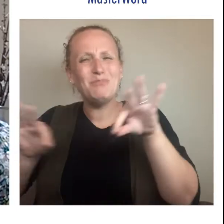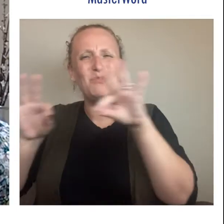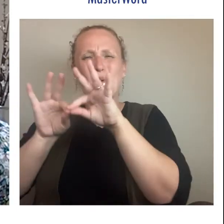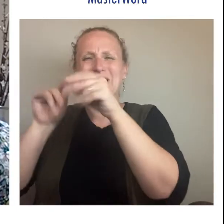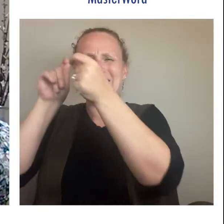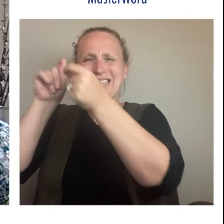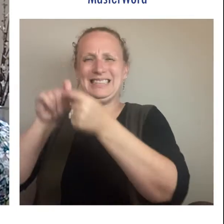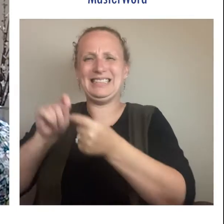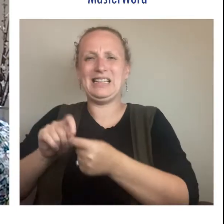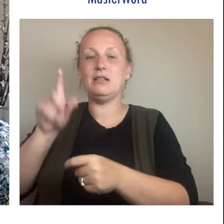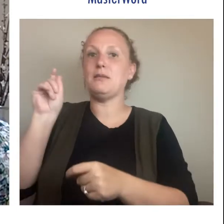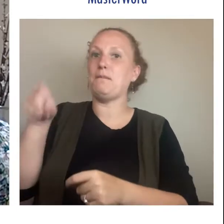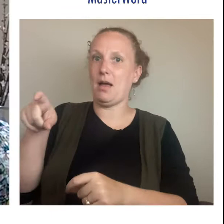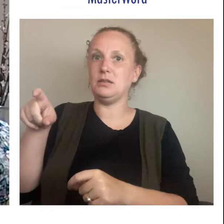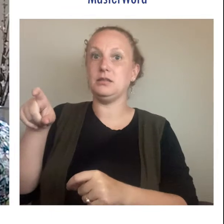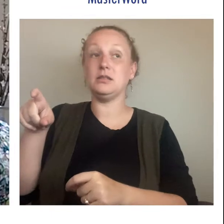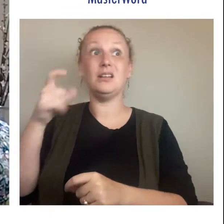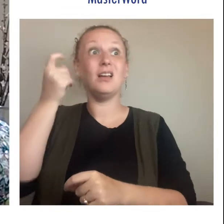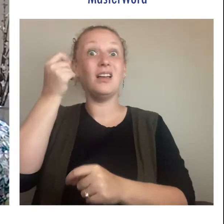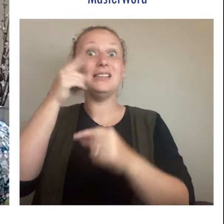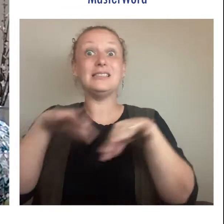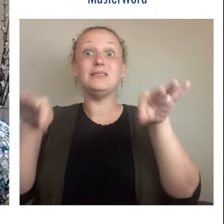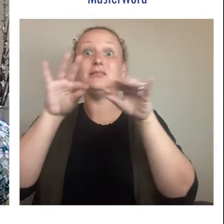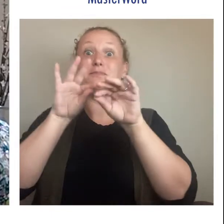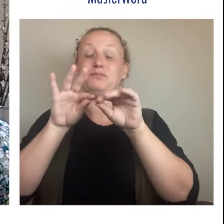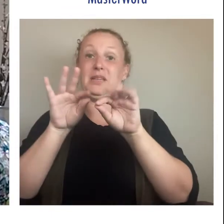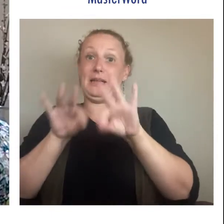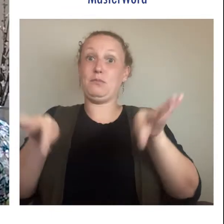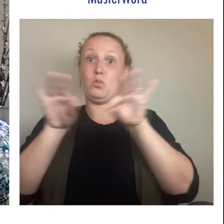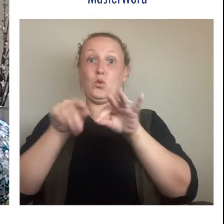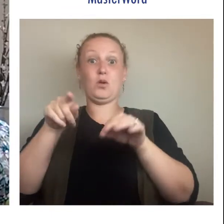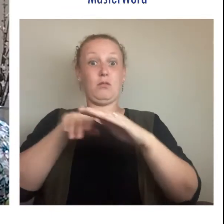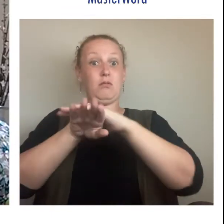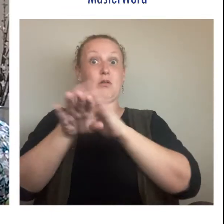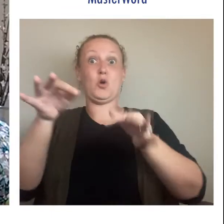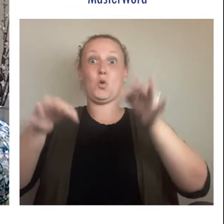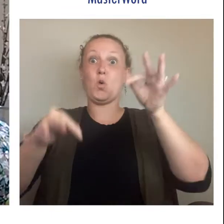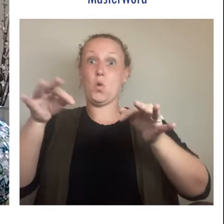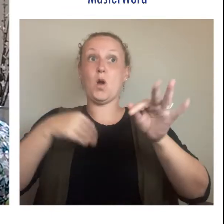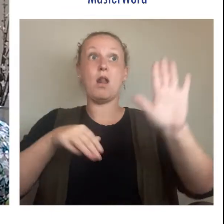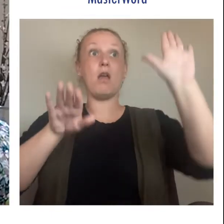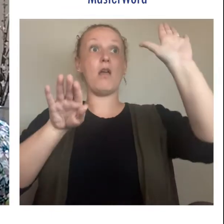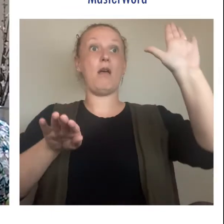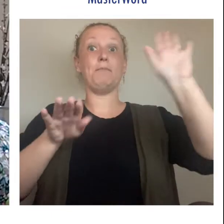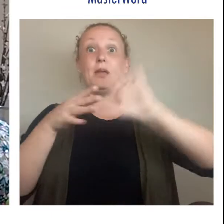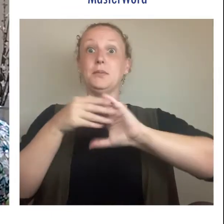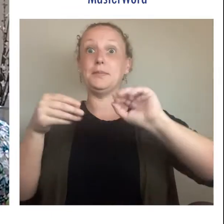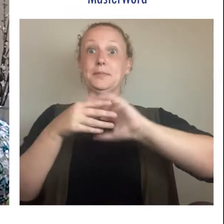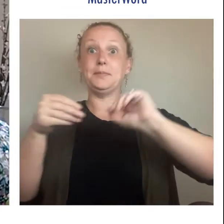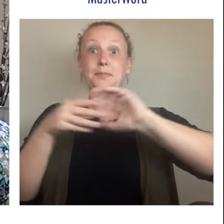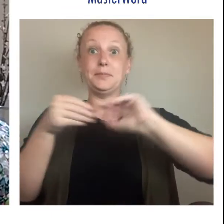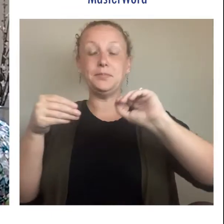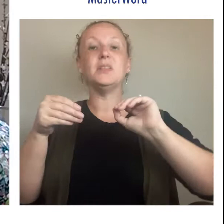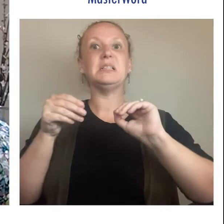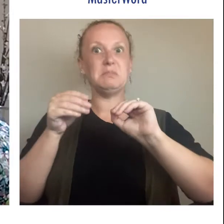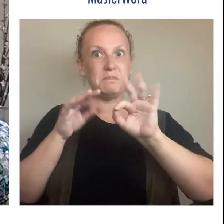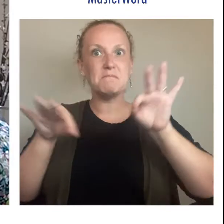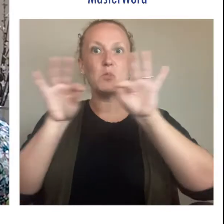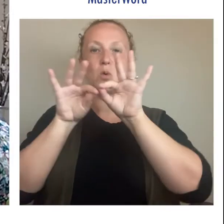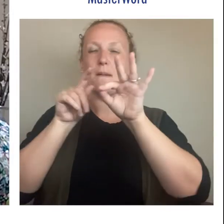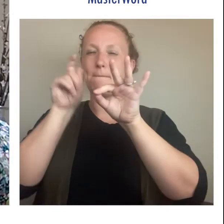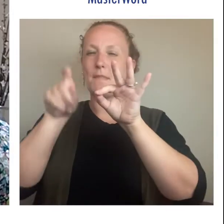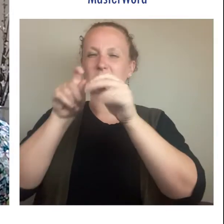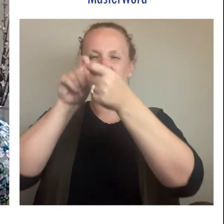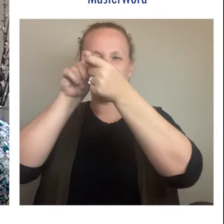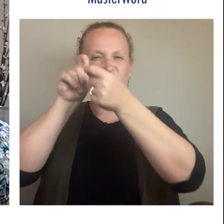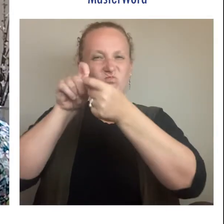It is okay in certain situations to not have a precise translation, such as when you're prepping a witness or